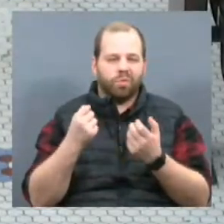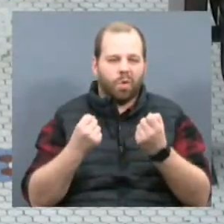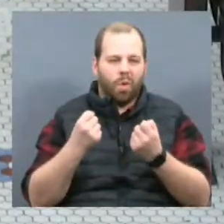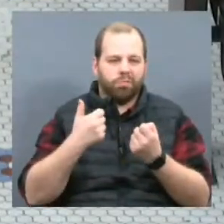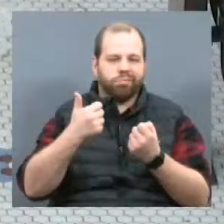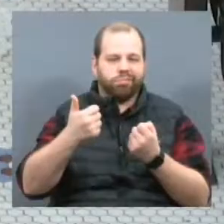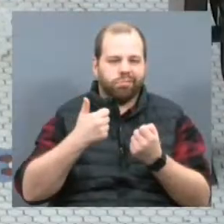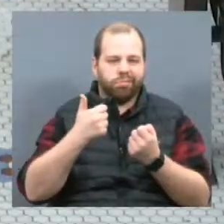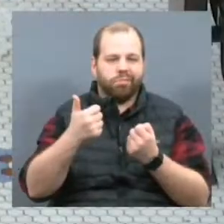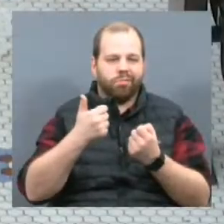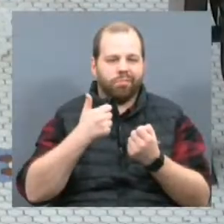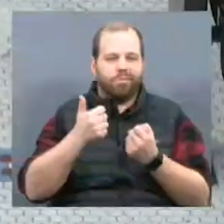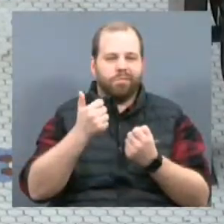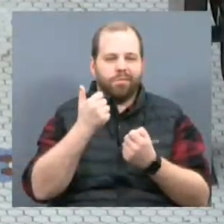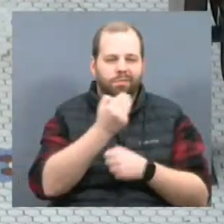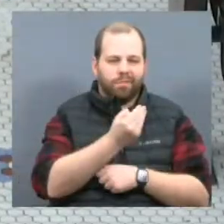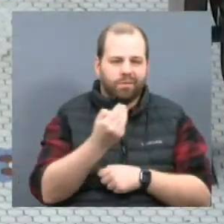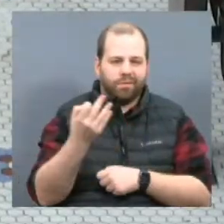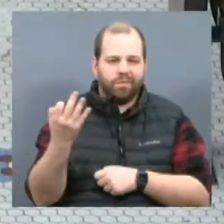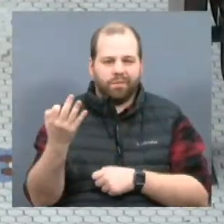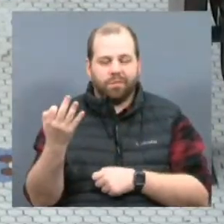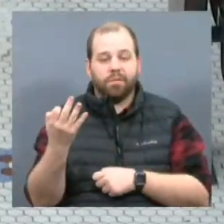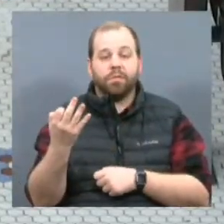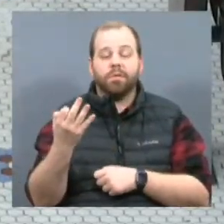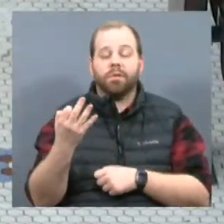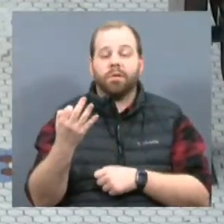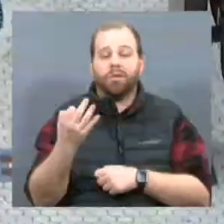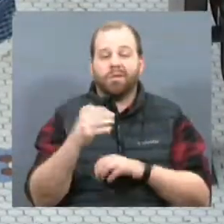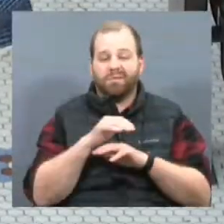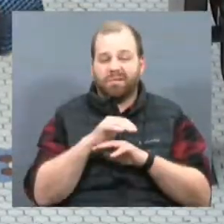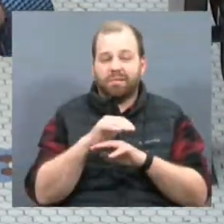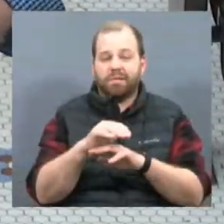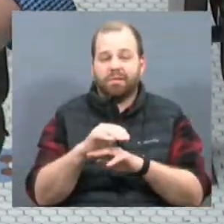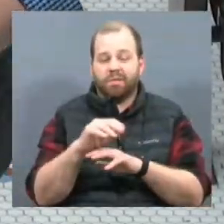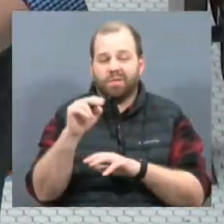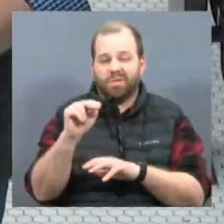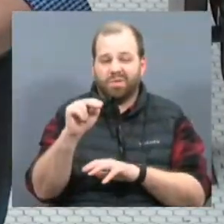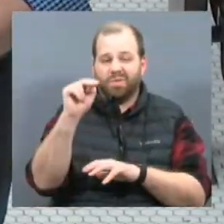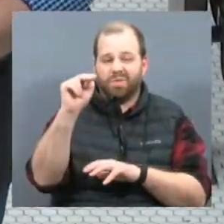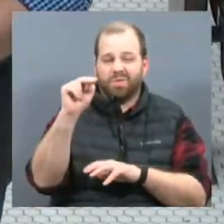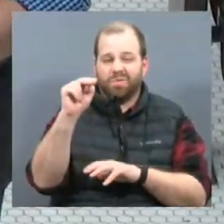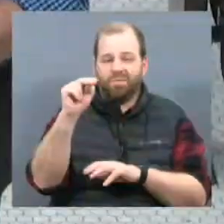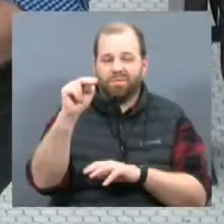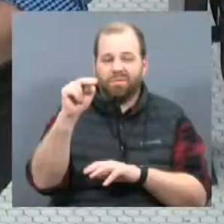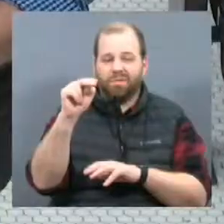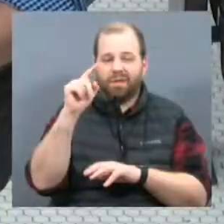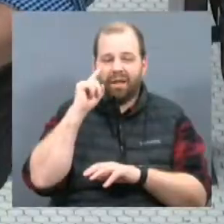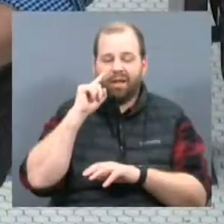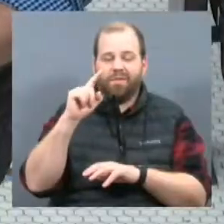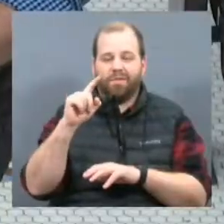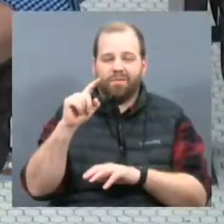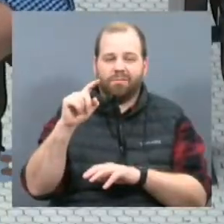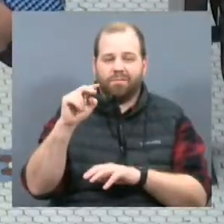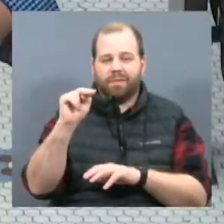week, most nights, because on the north end of our property, Eagle Point Church of God